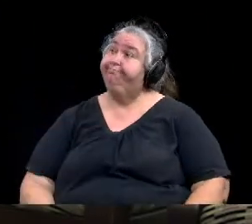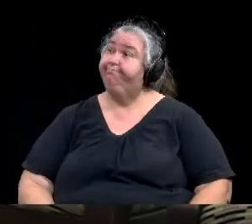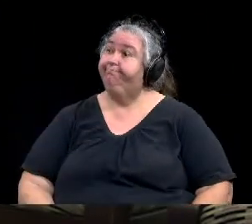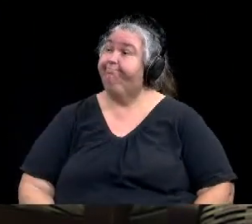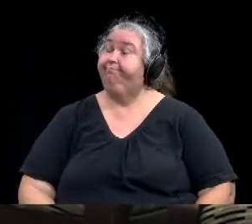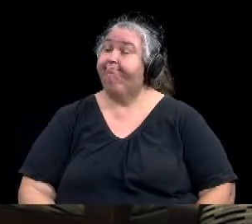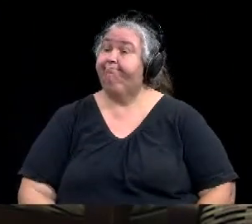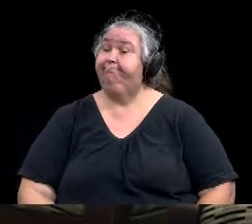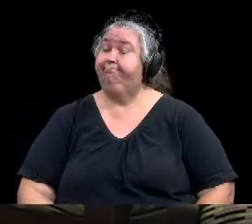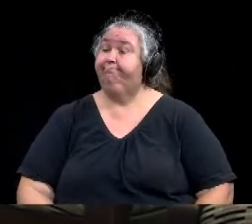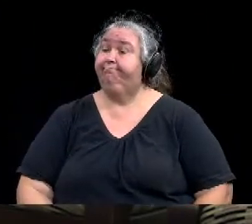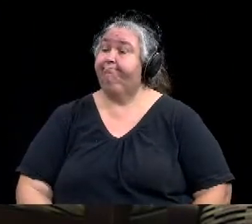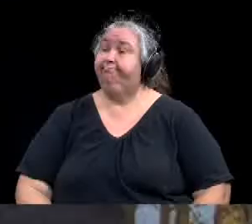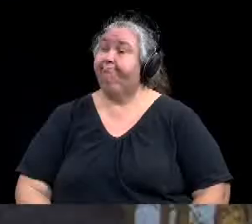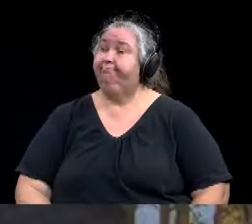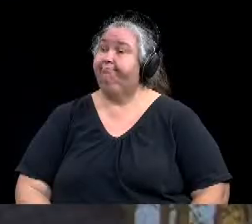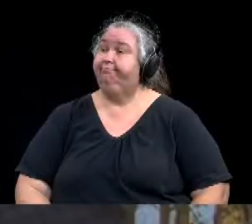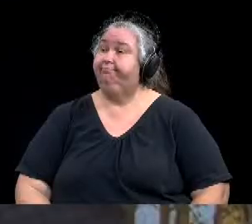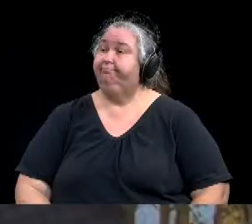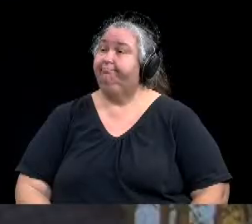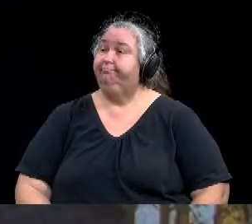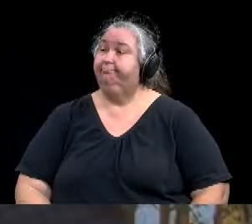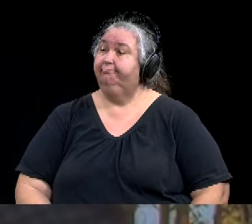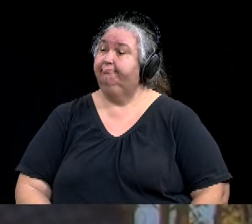at the last here?